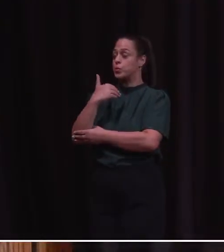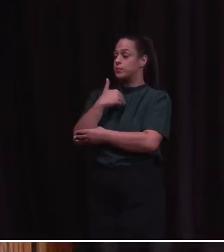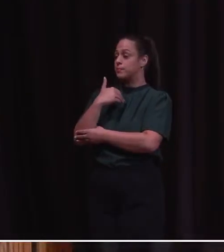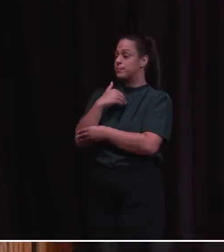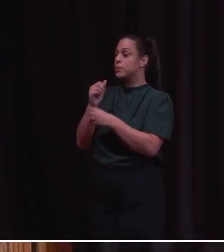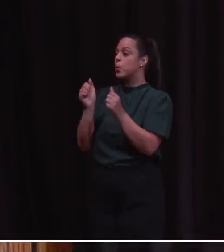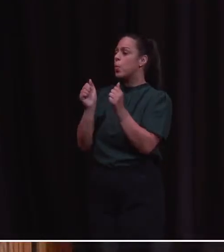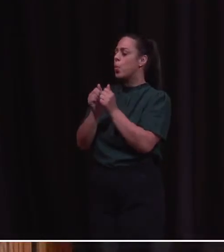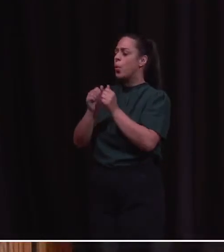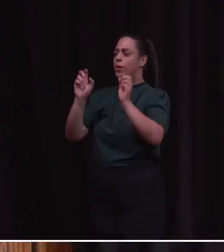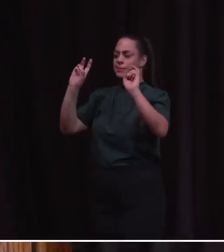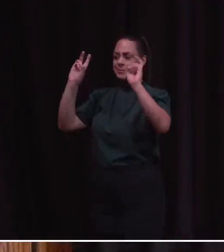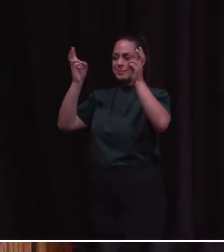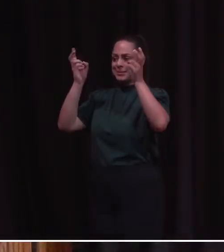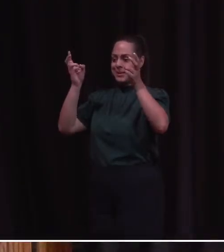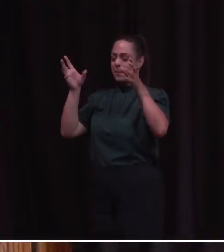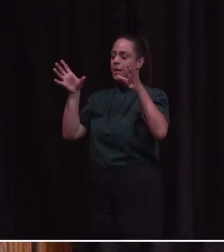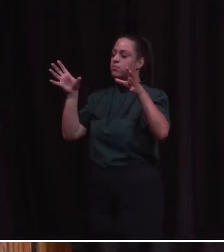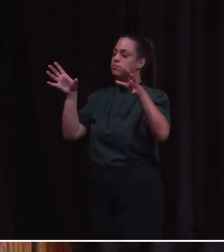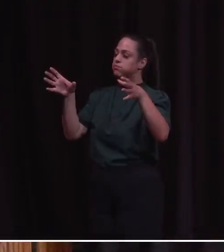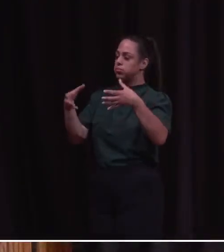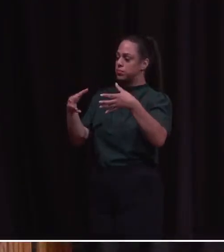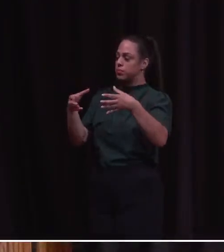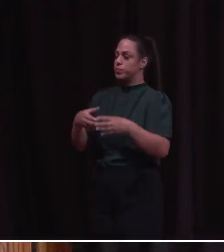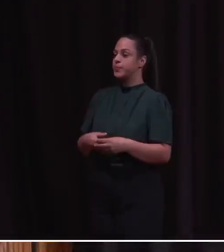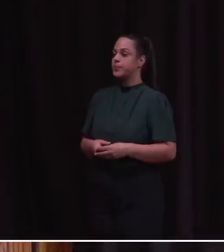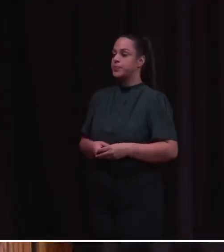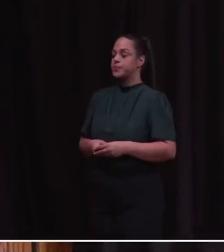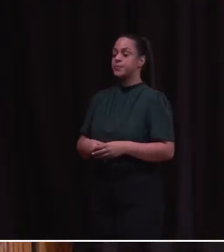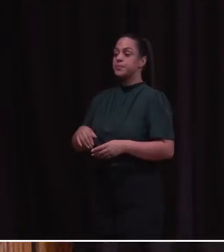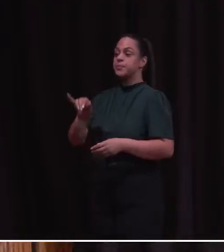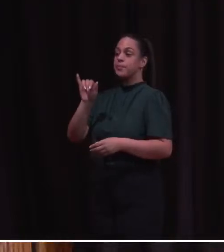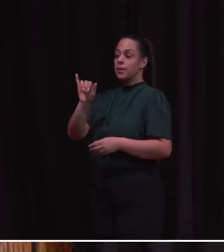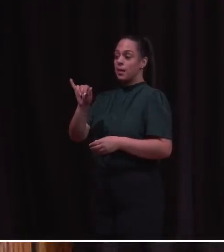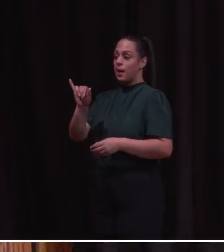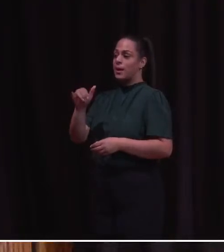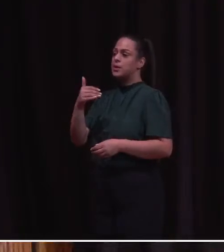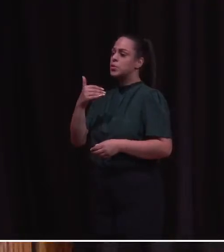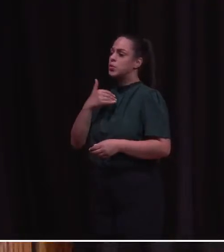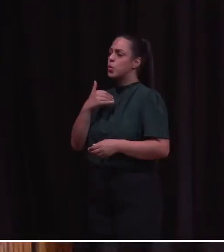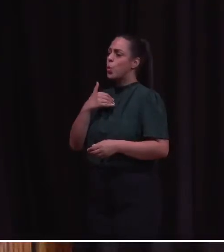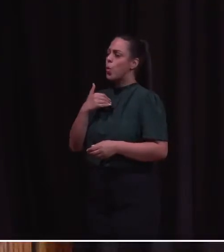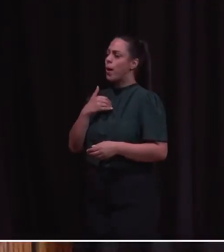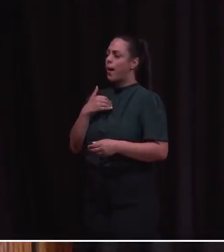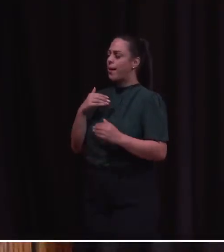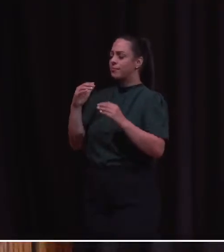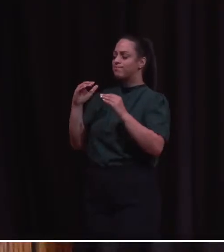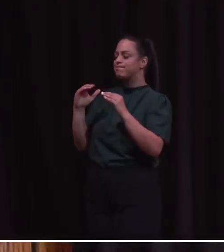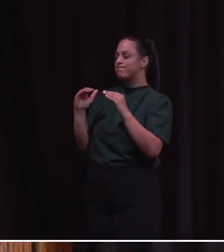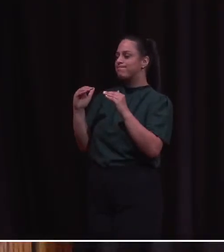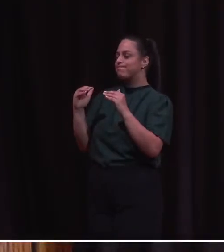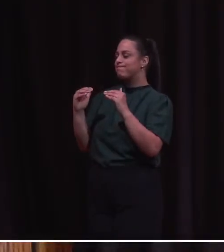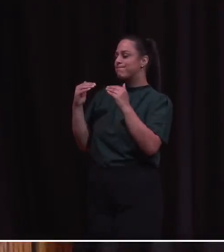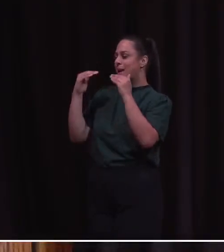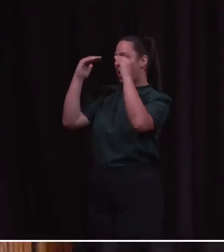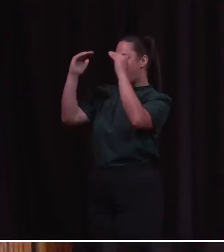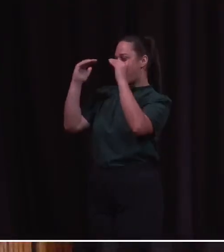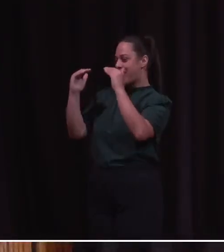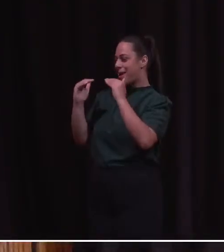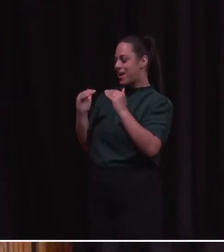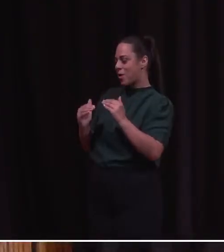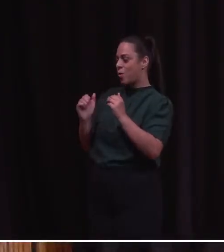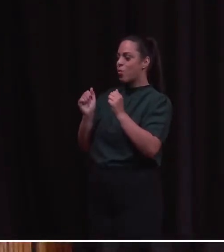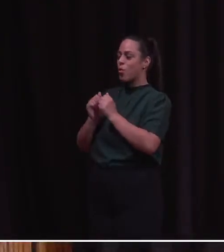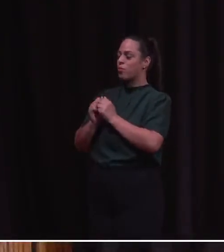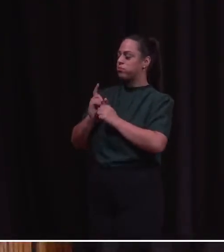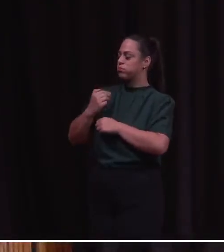space, is hierarchical, patriarchal, racial and gender system in which white males are at the